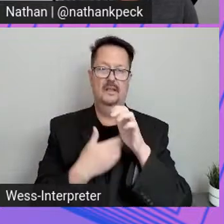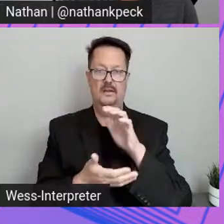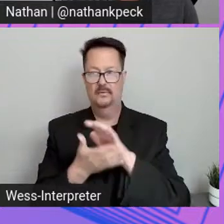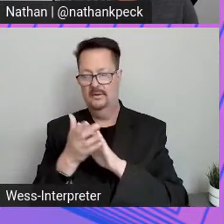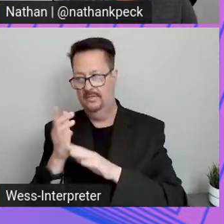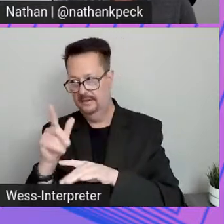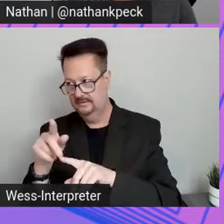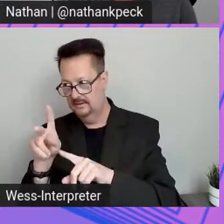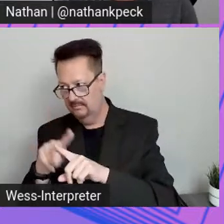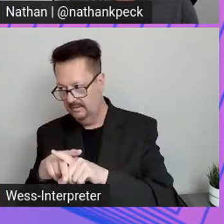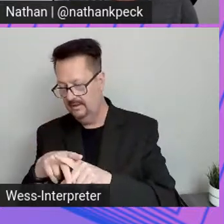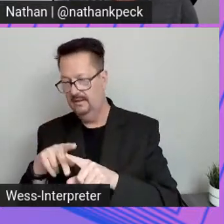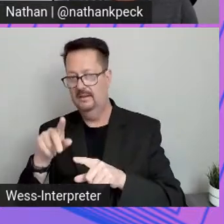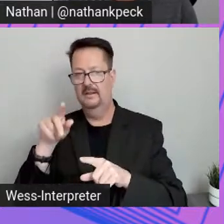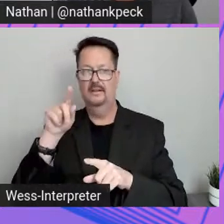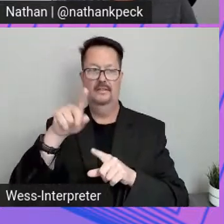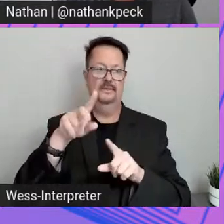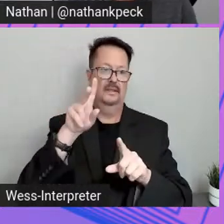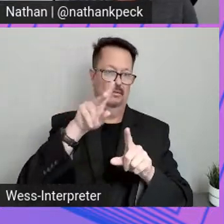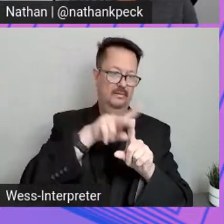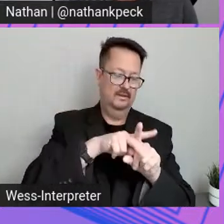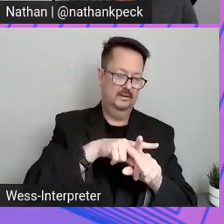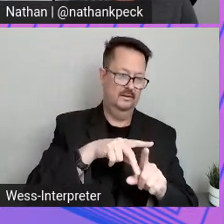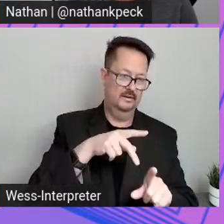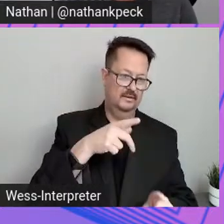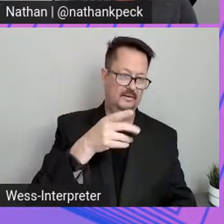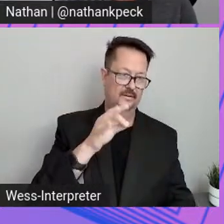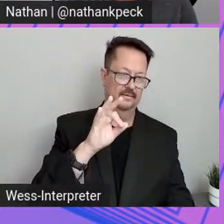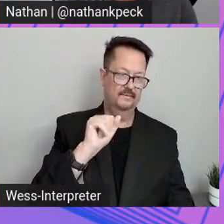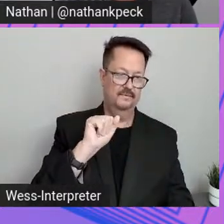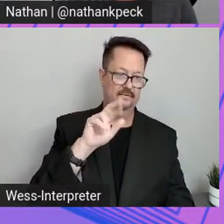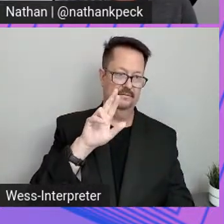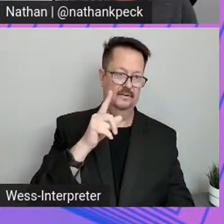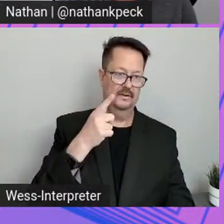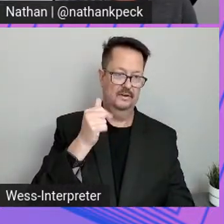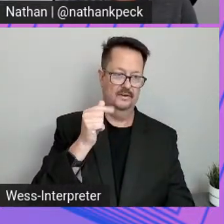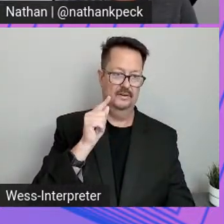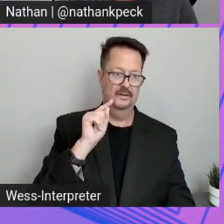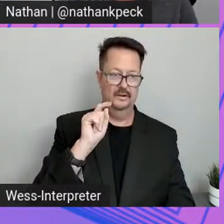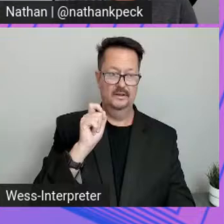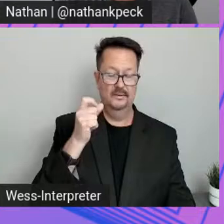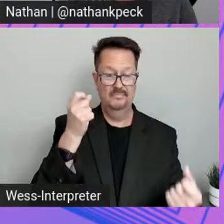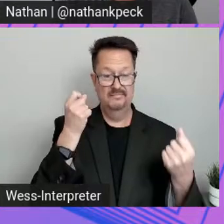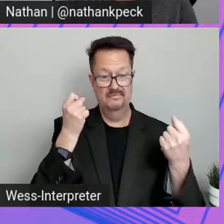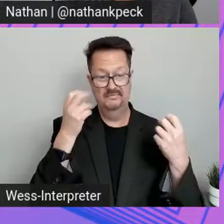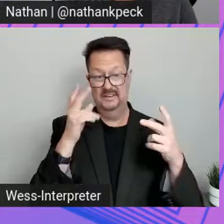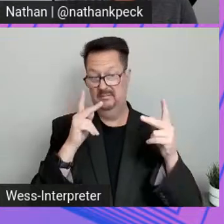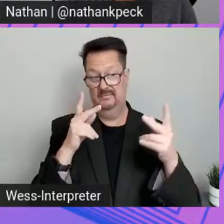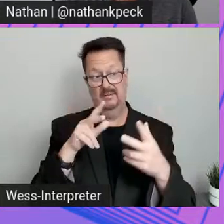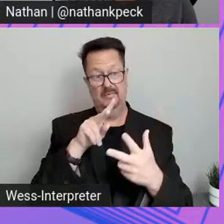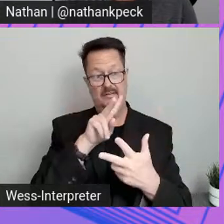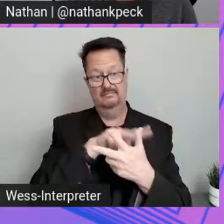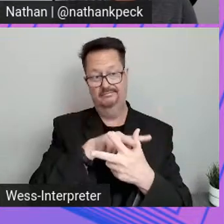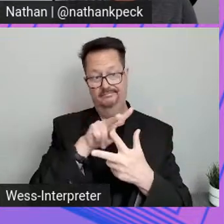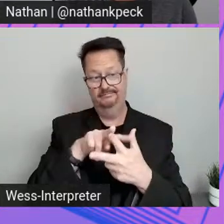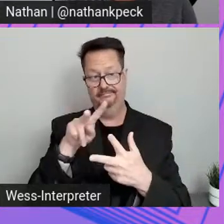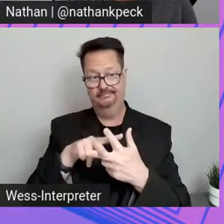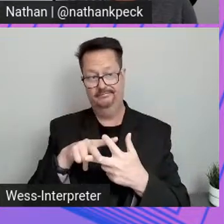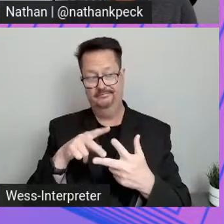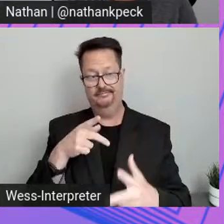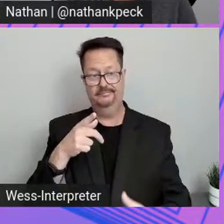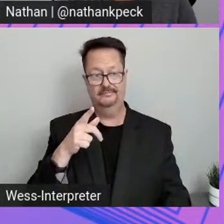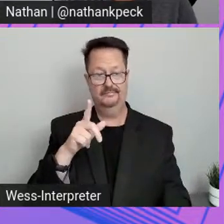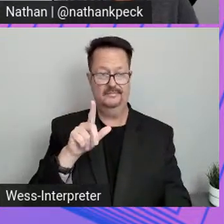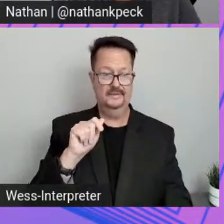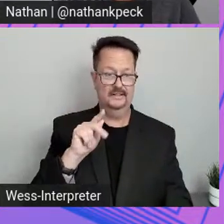in Lambda and this application in Fargate. And a lot of large companies, they end up using multiple options. They'll use Lambda and Fargate side